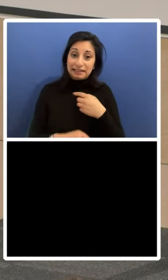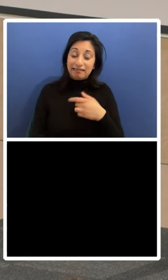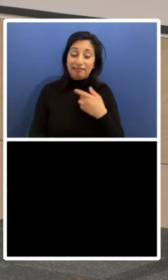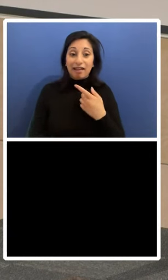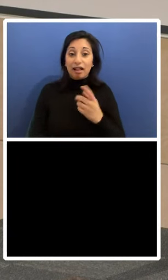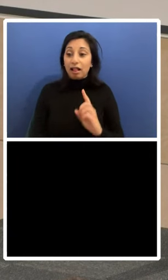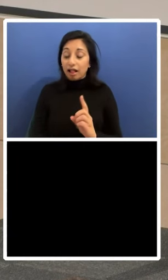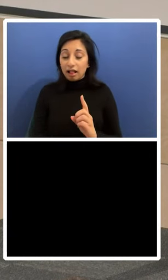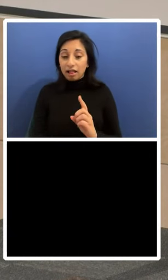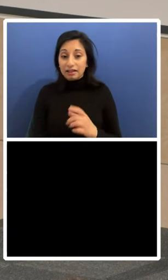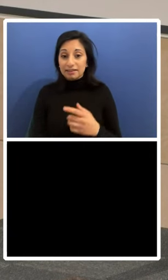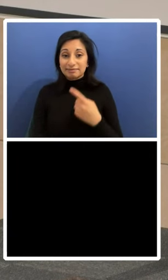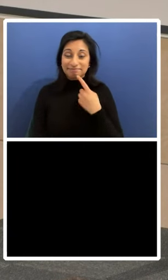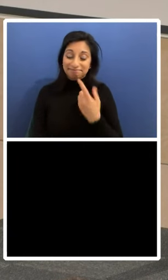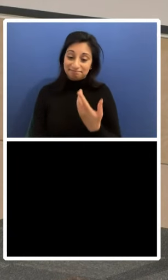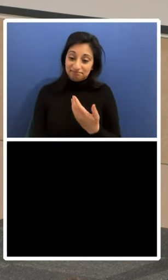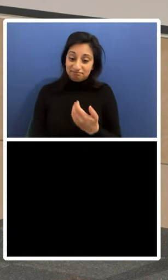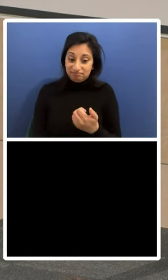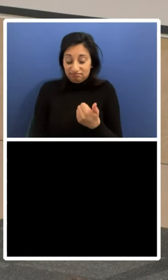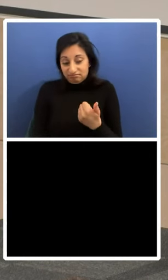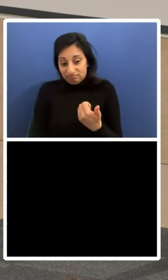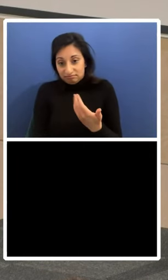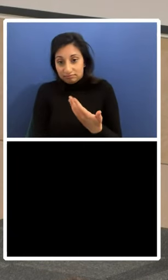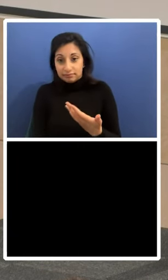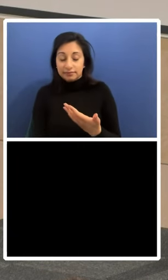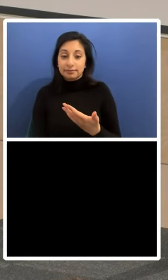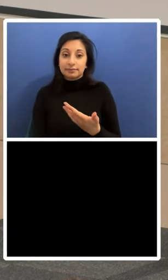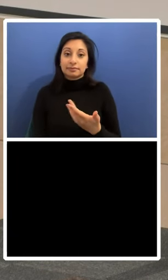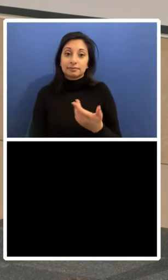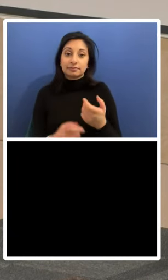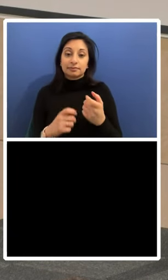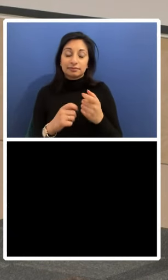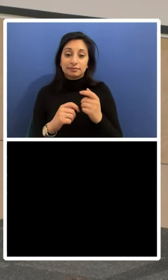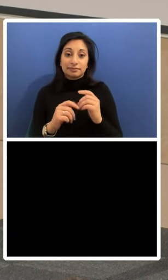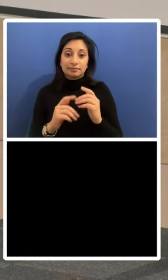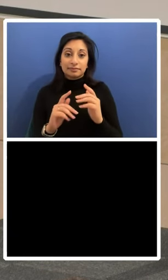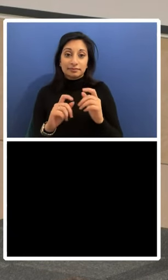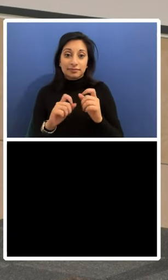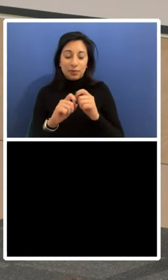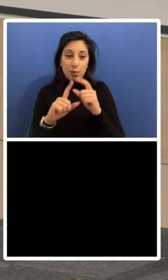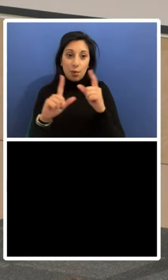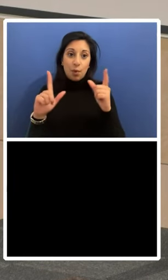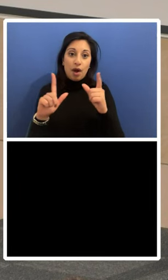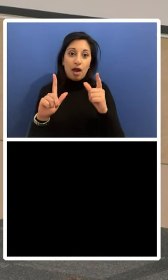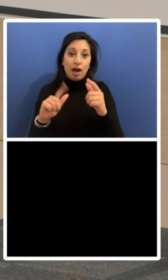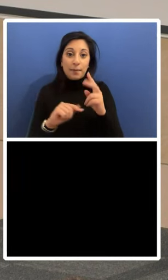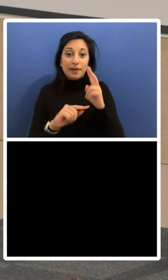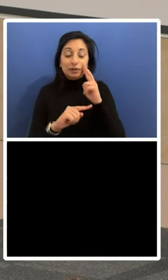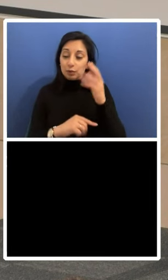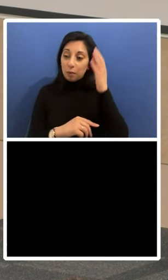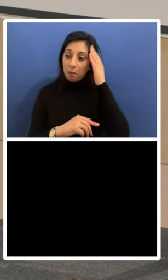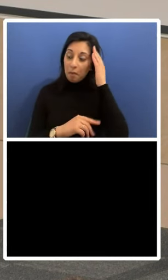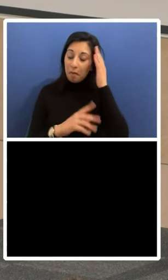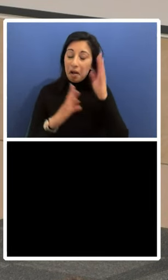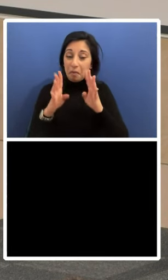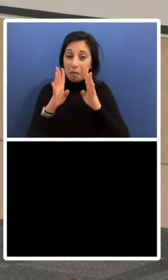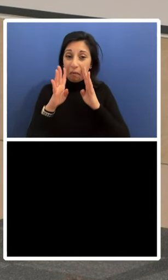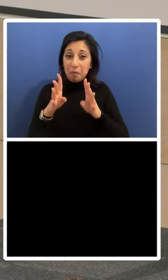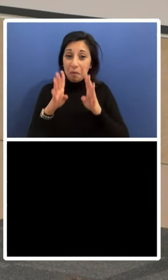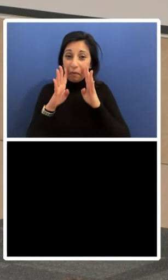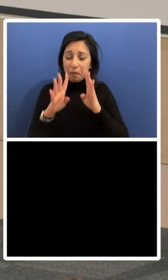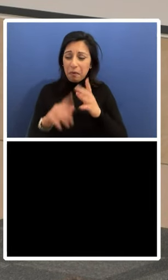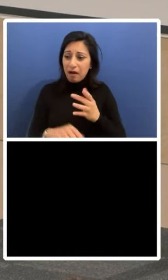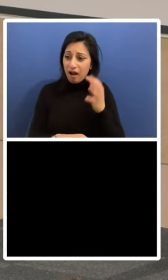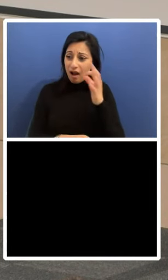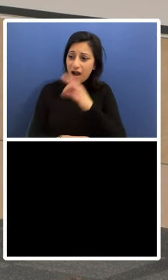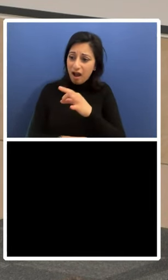And I was just like, oh, fine. And I woke up in the middle of the night, my mum was crying at the end of the bed. And I remember thinking, what are you crying for? You're not